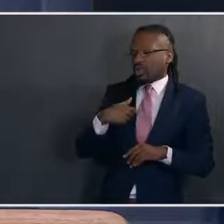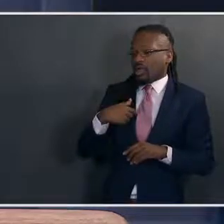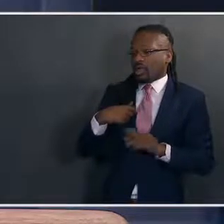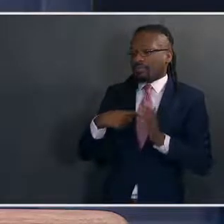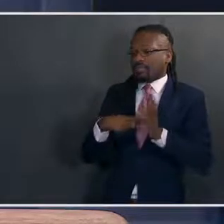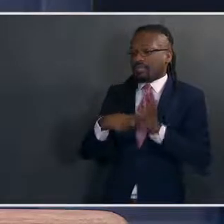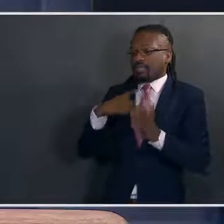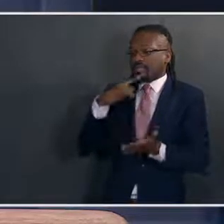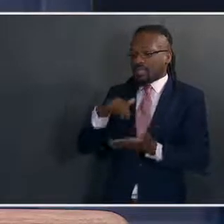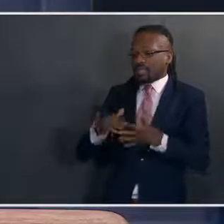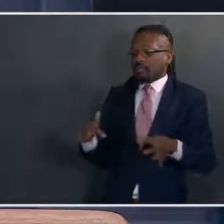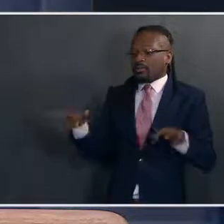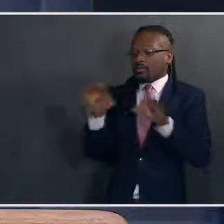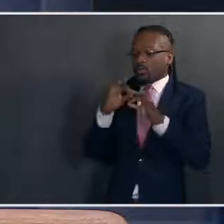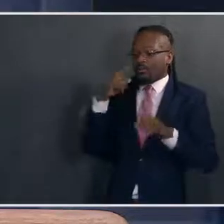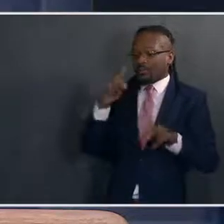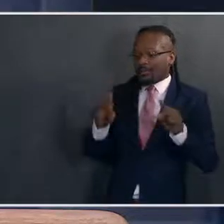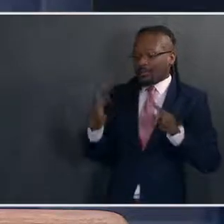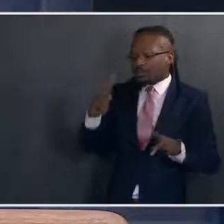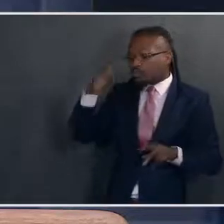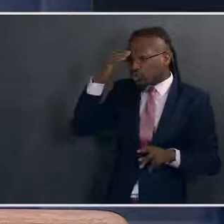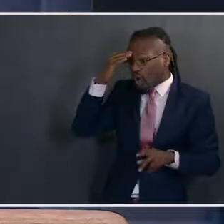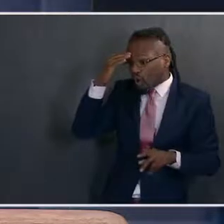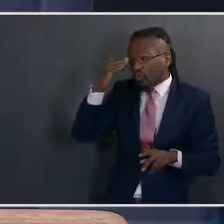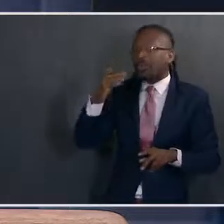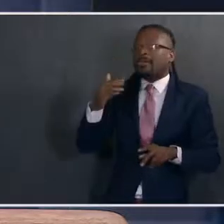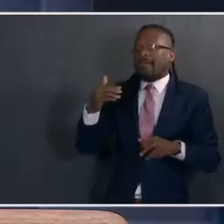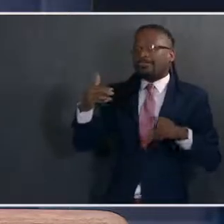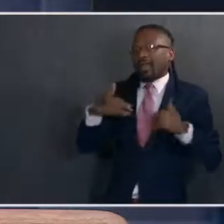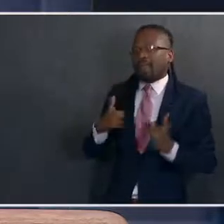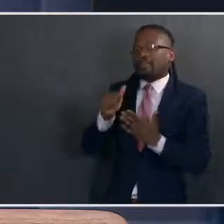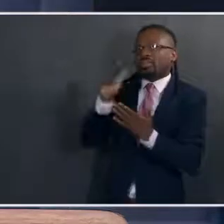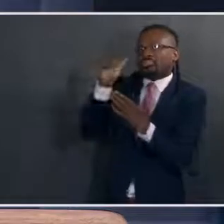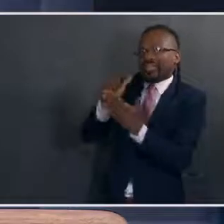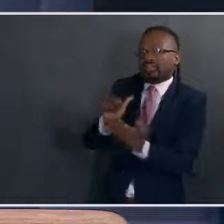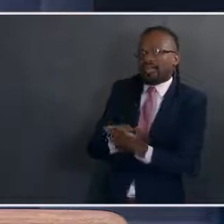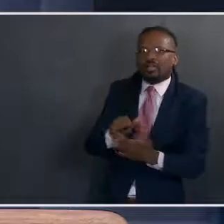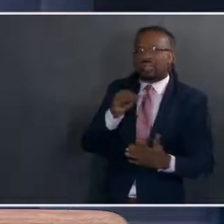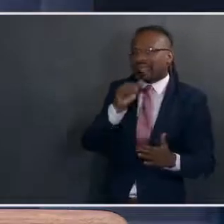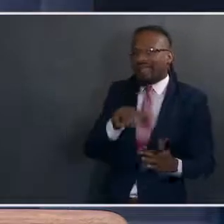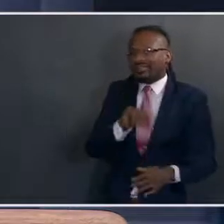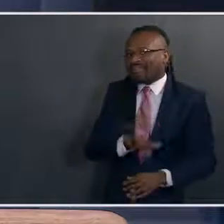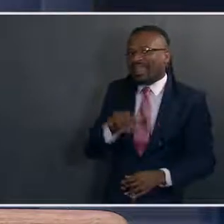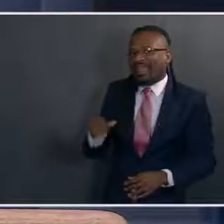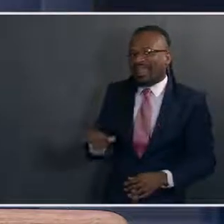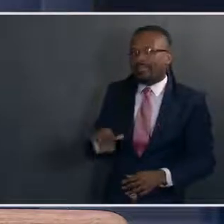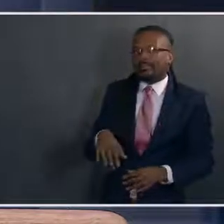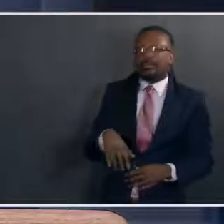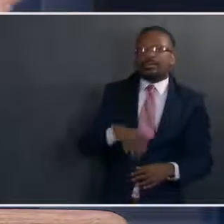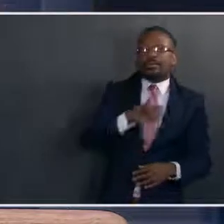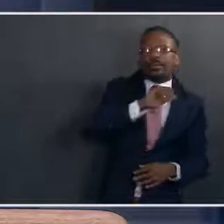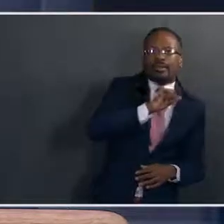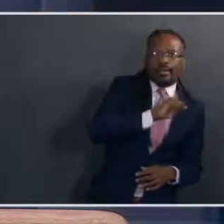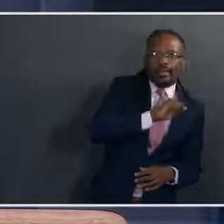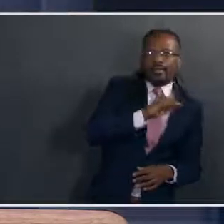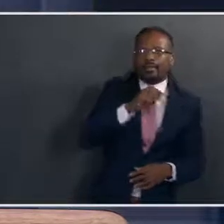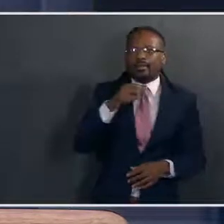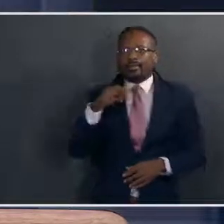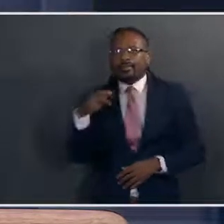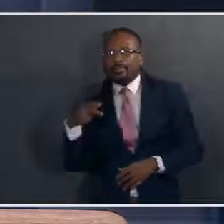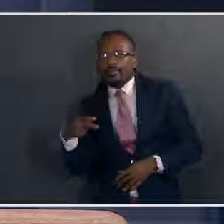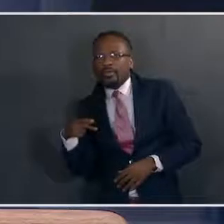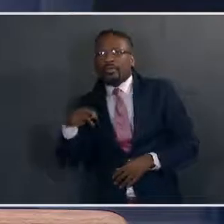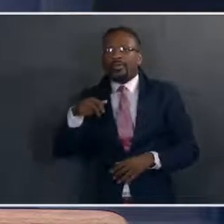important for people to understand and know that there's an agenda and that they are not the same as AP, ABC, other